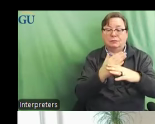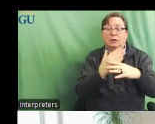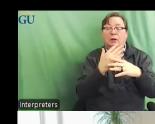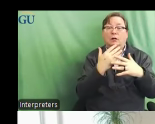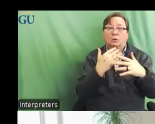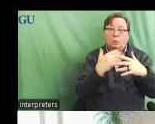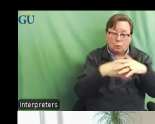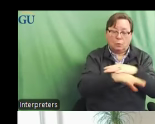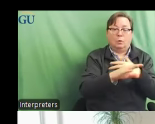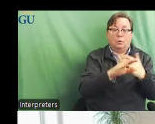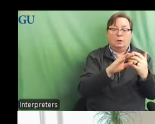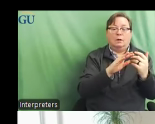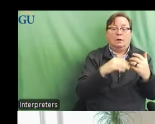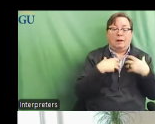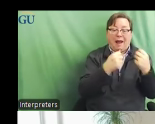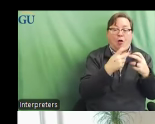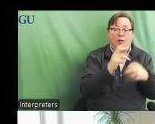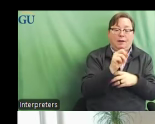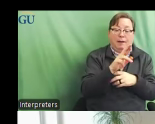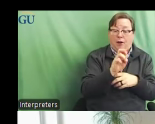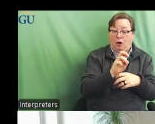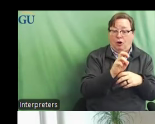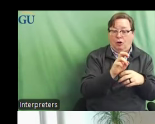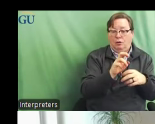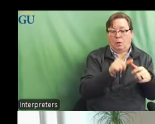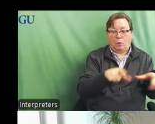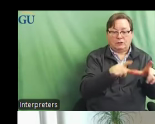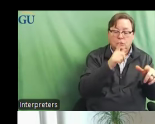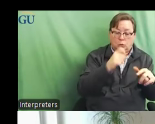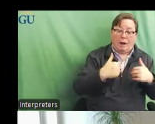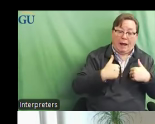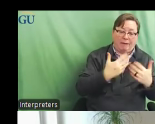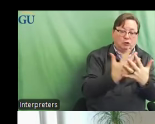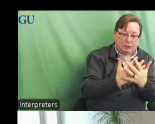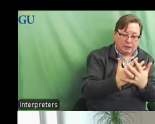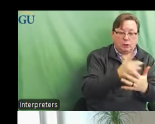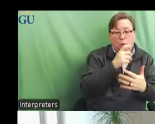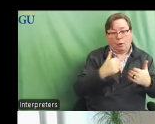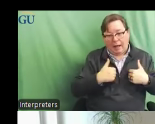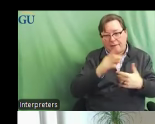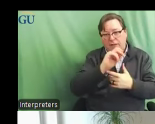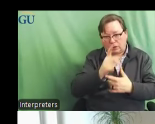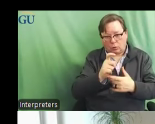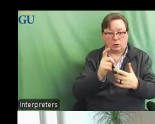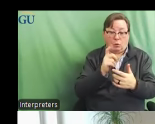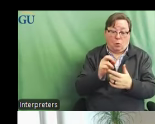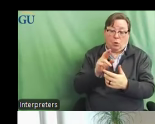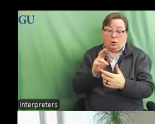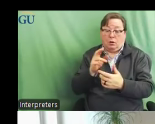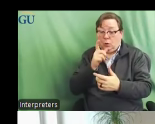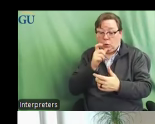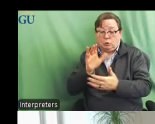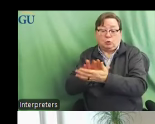provide screening services or diagnostic services, or school-based services may be difficult to access.